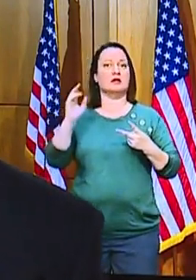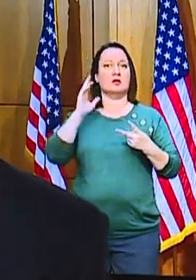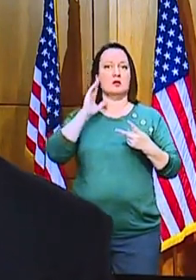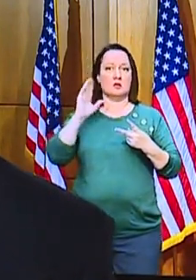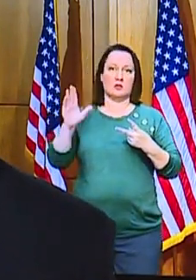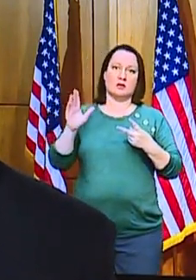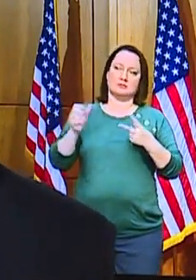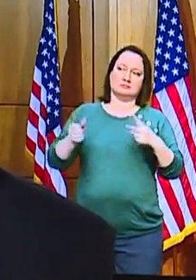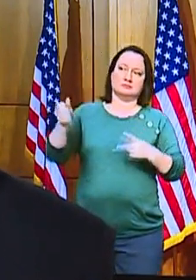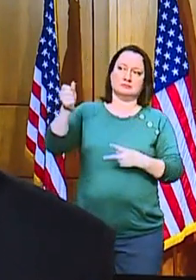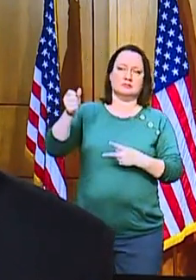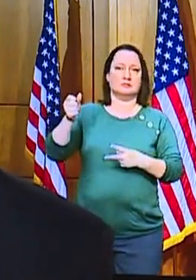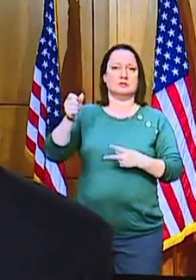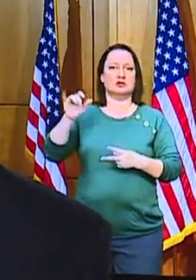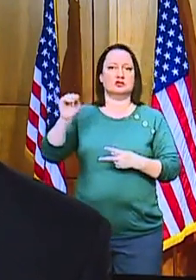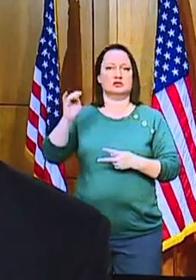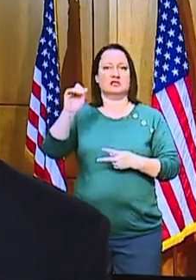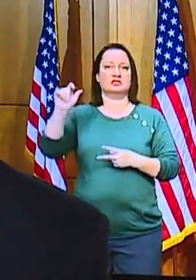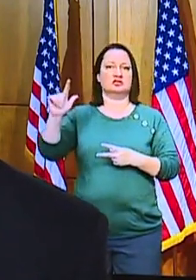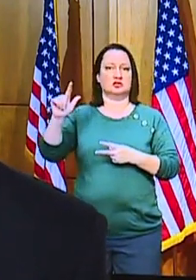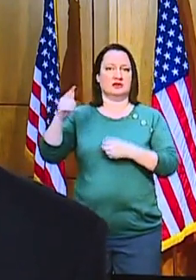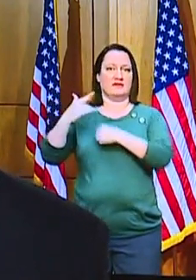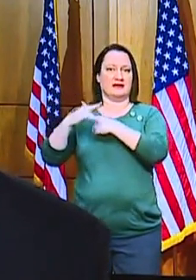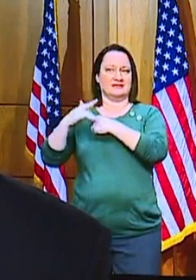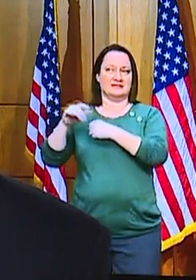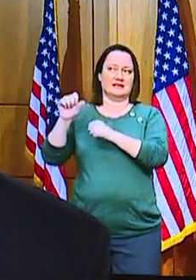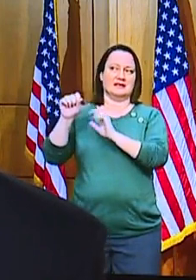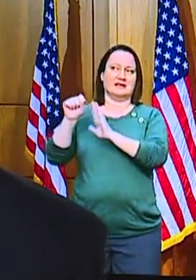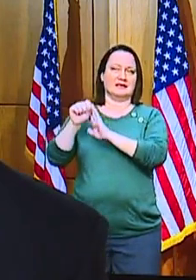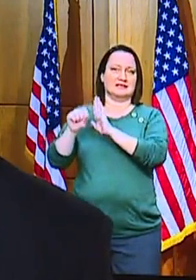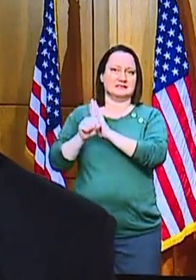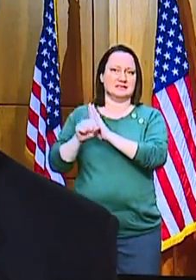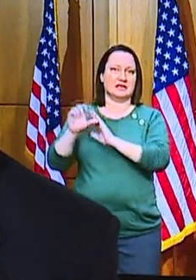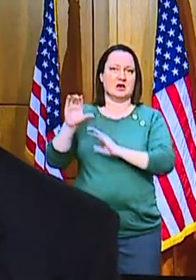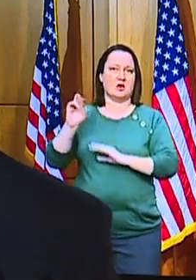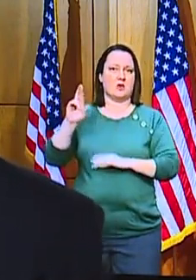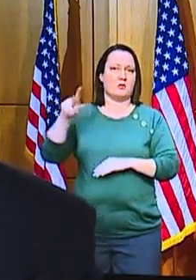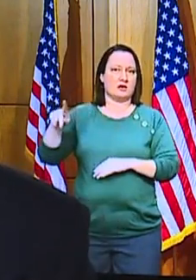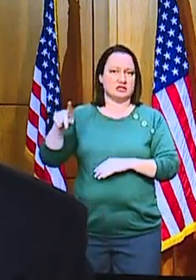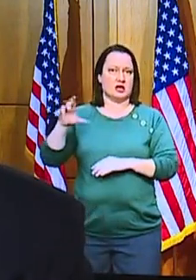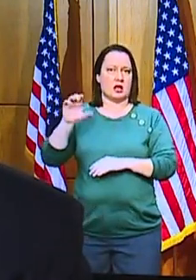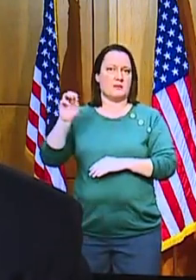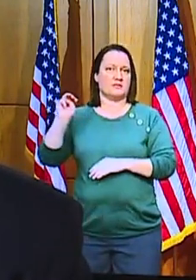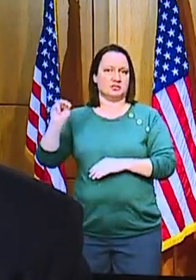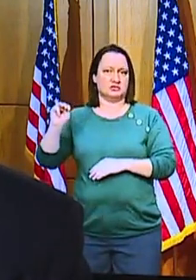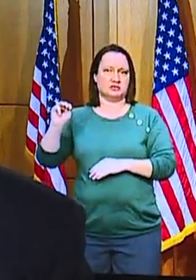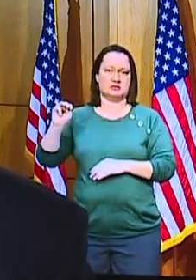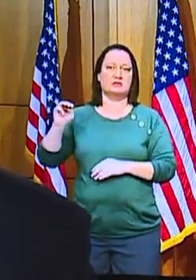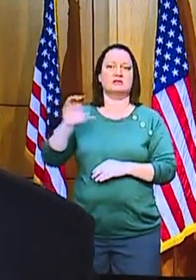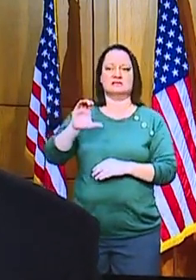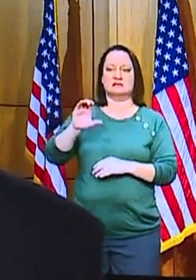big news for the school system and also for school sports. That's the latest. In Virginia Beach, Andy Fox, 10 on your side.